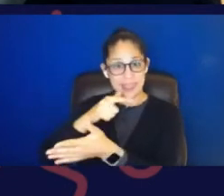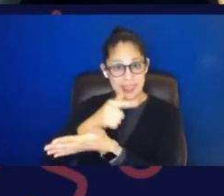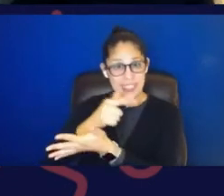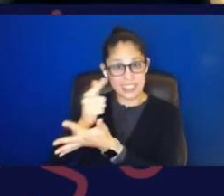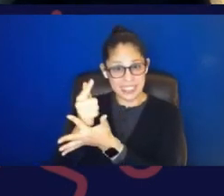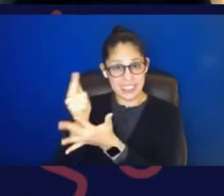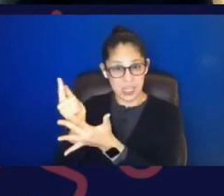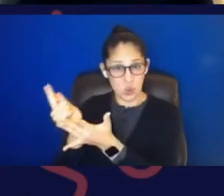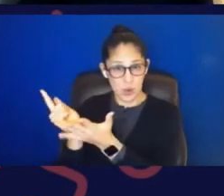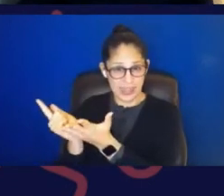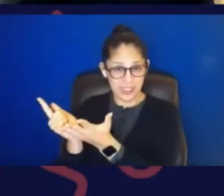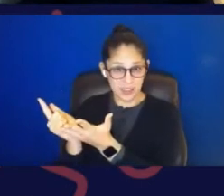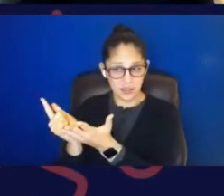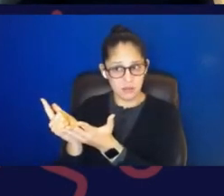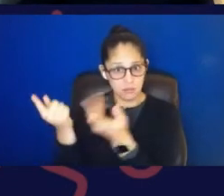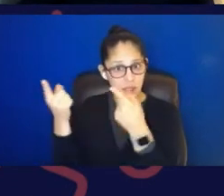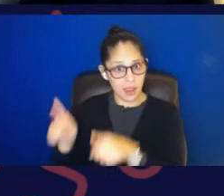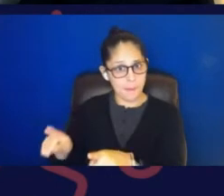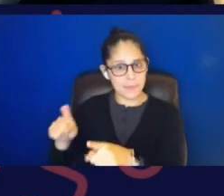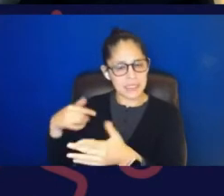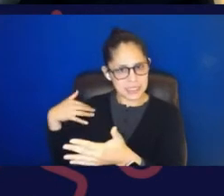to